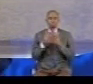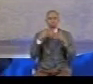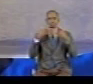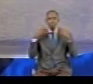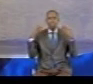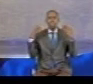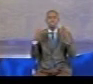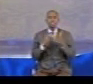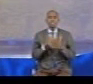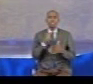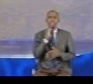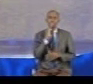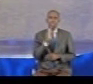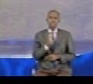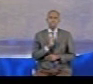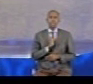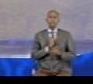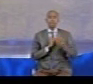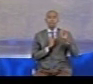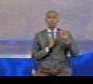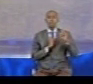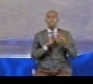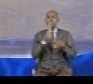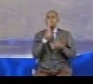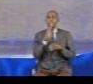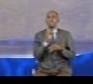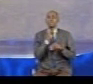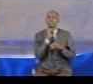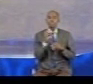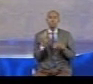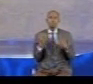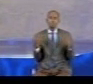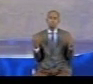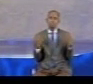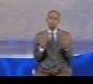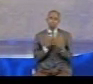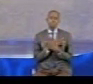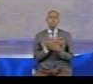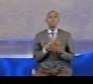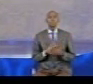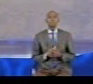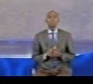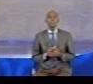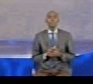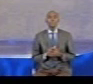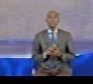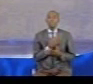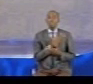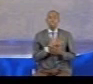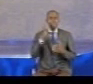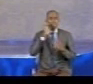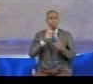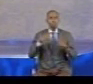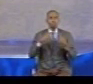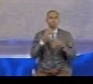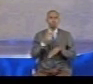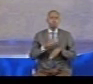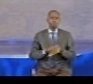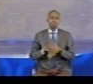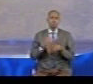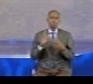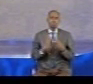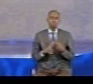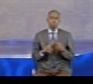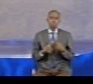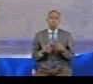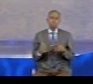is I, be not afraid. And he went up unto them